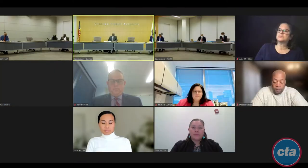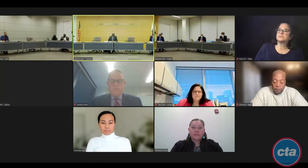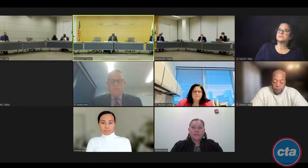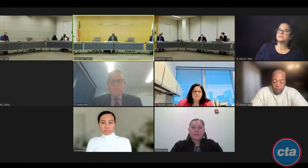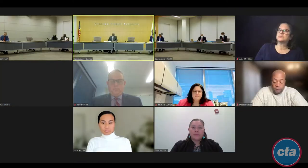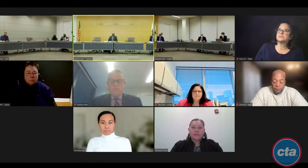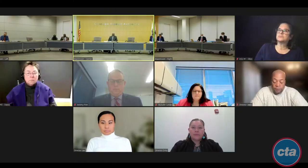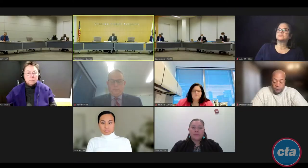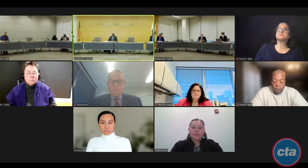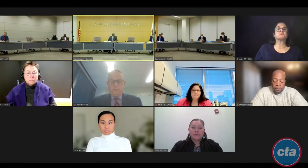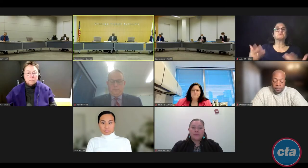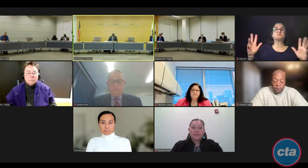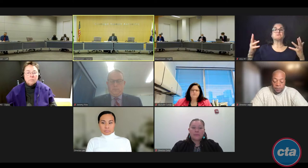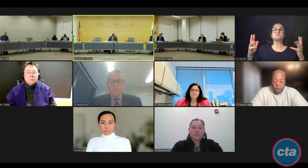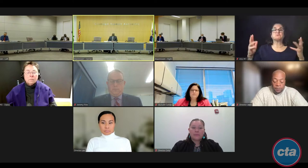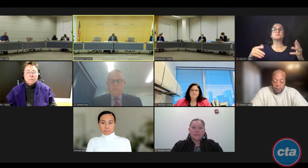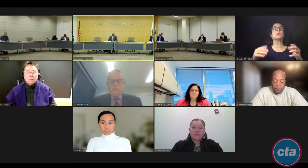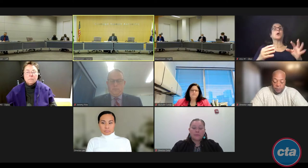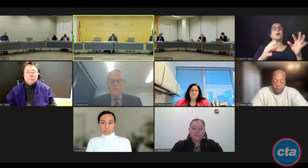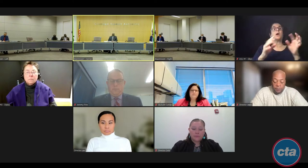Thank you. No further questions, Chairman Silver.